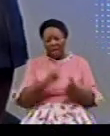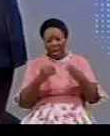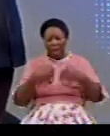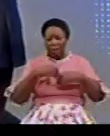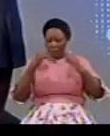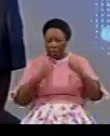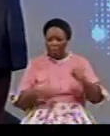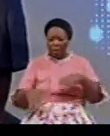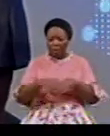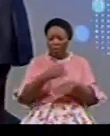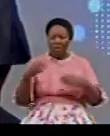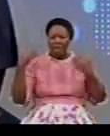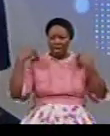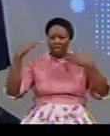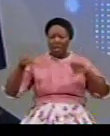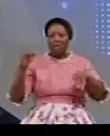small.